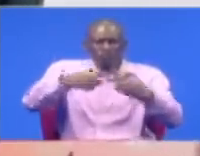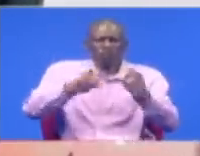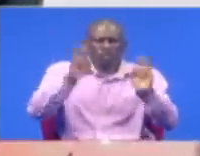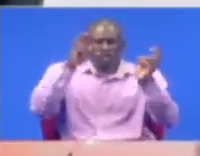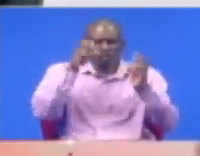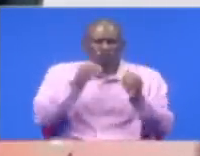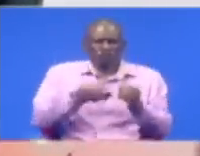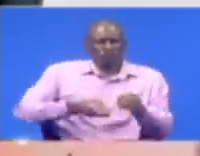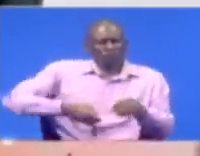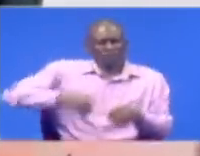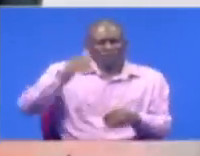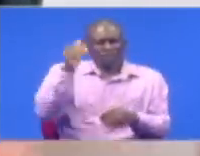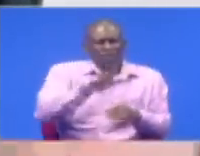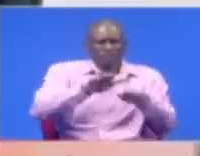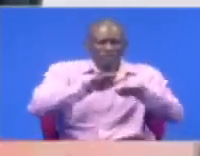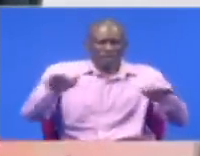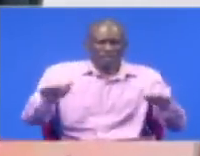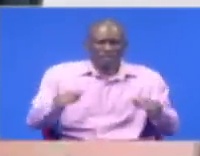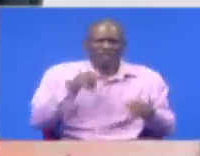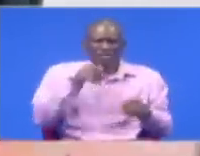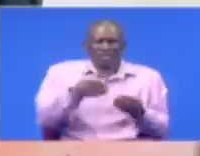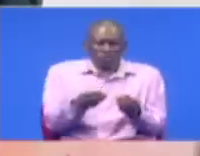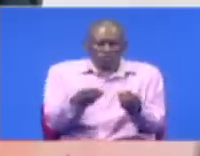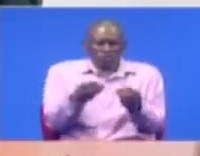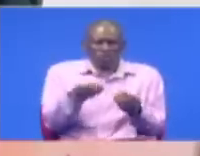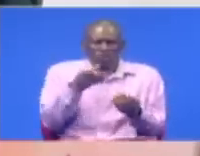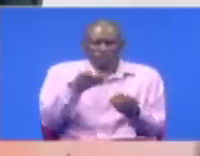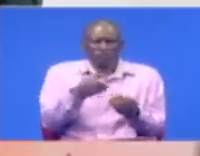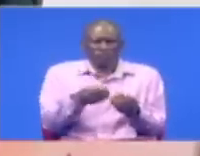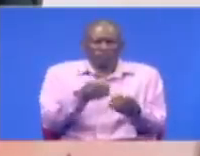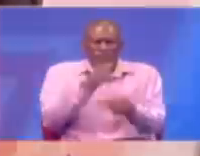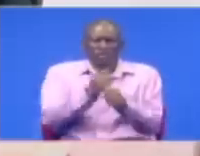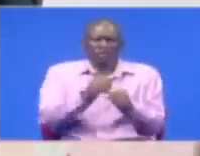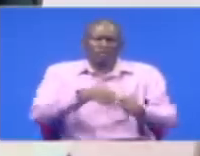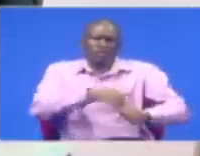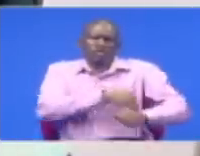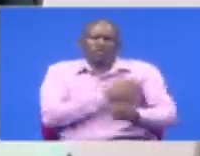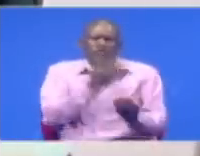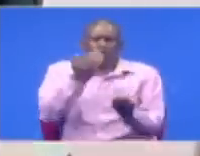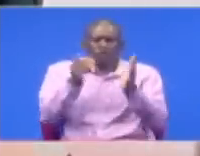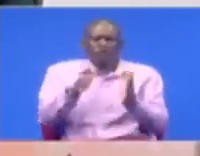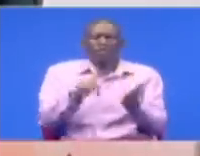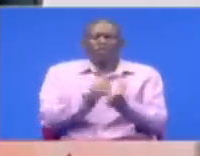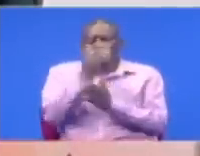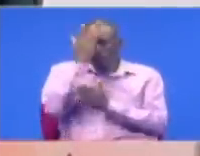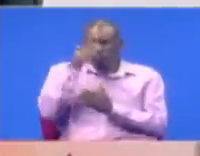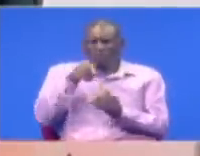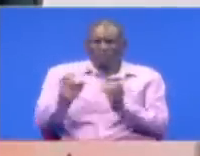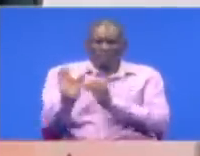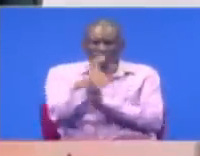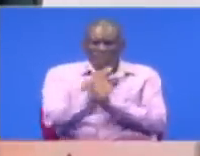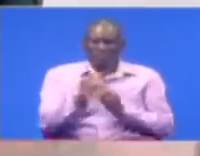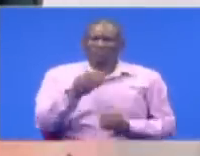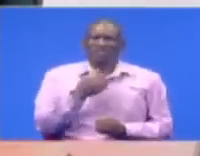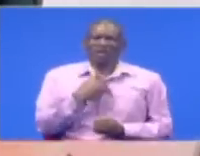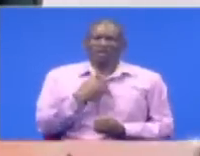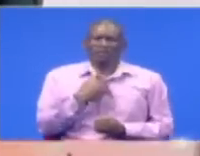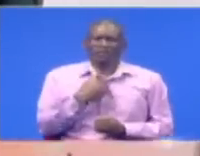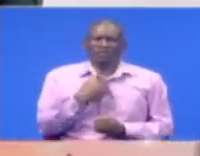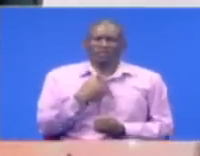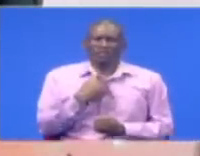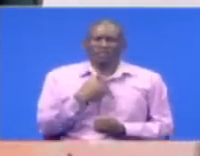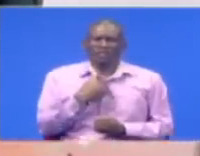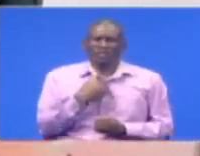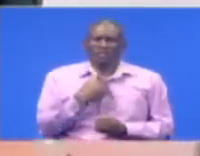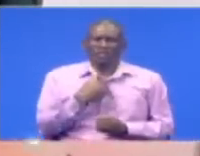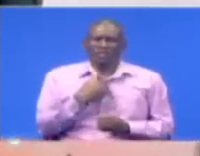of compensation. It was handled by the Chief Valuer, and that is why this republic has a